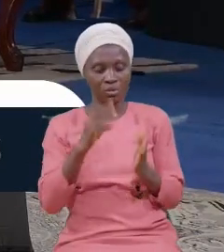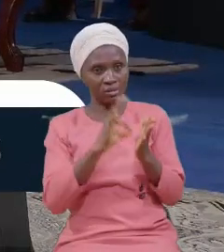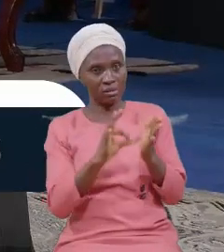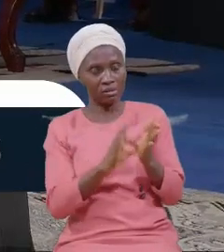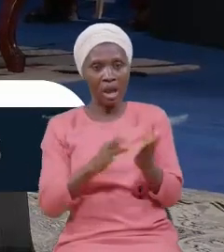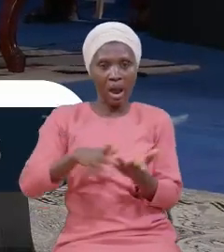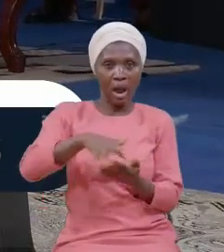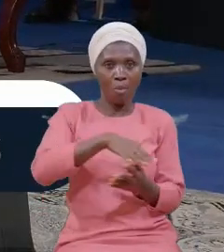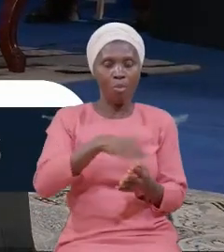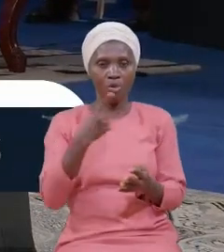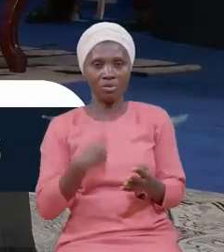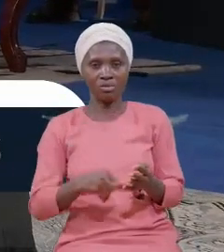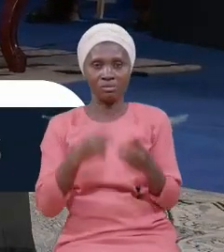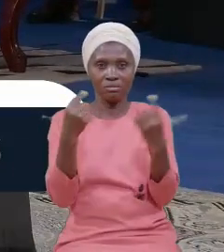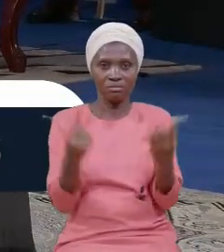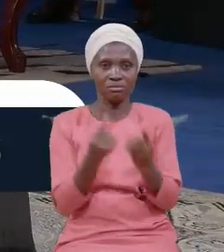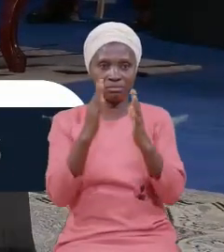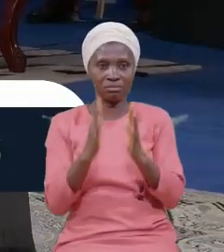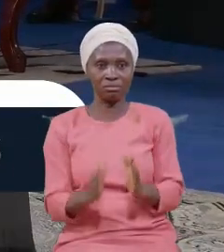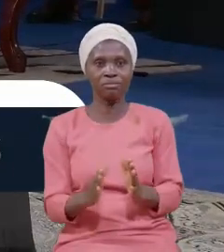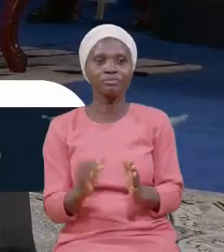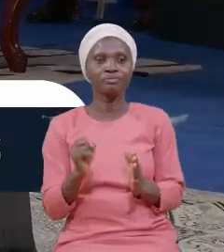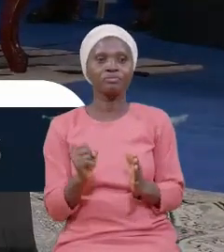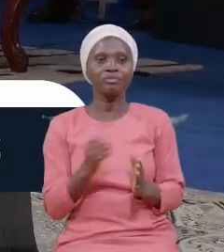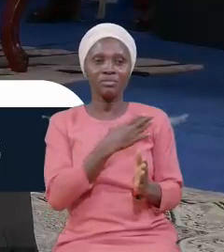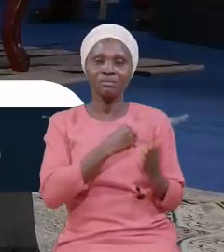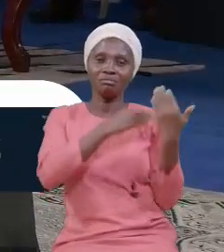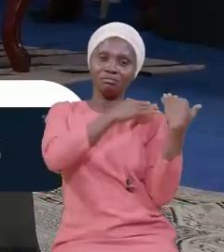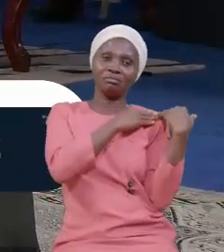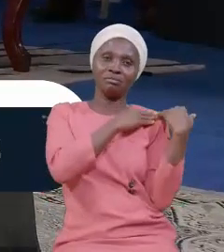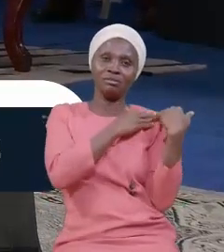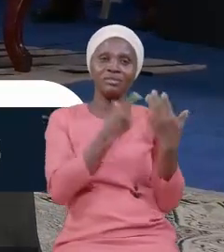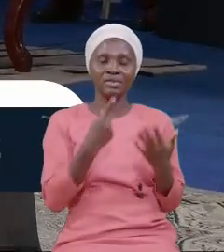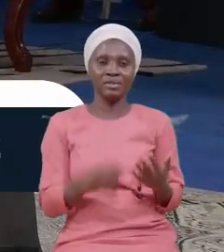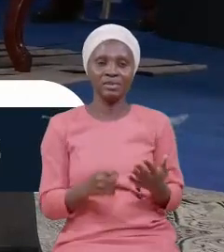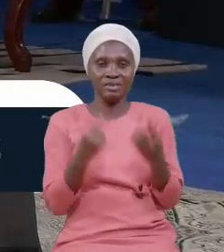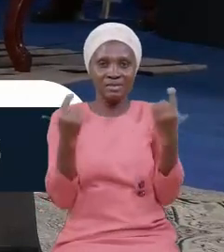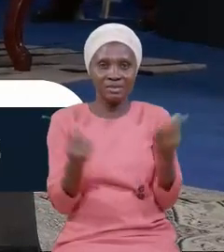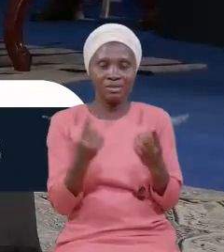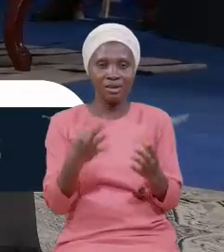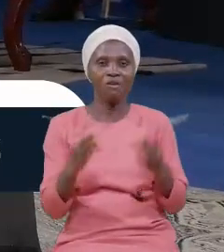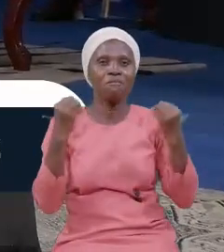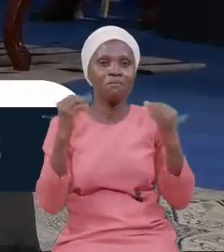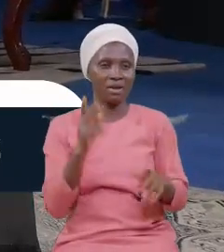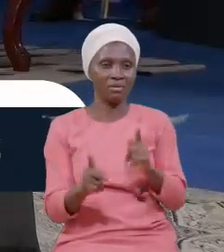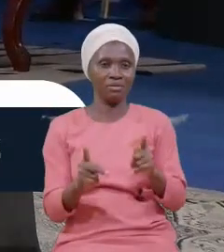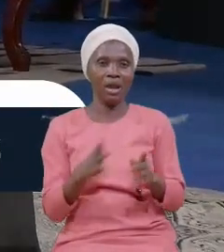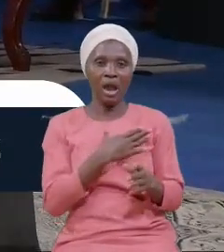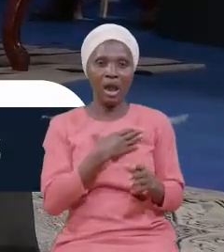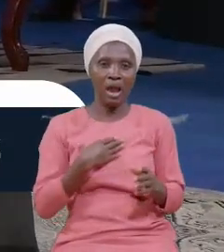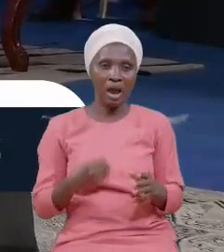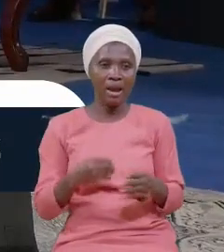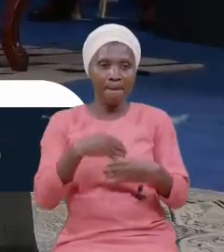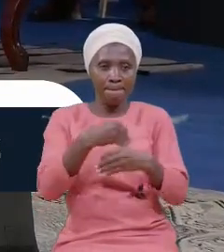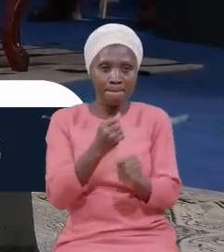he bare the sin of many. Look at this. And made intercession